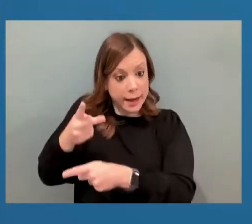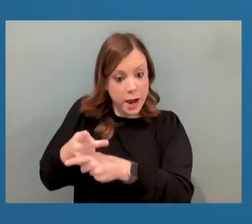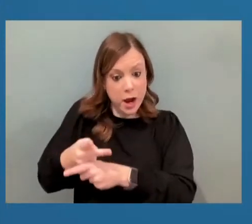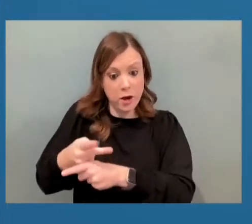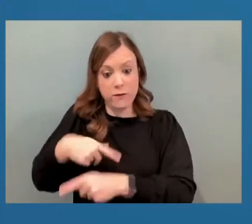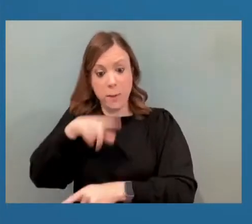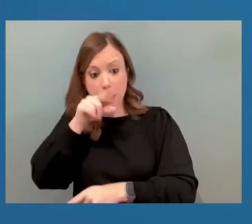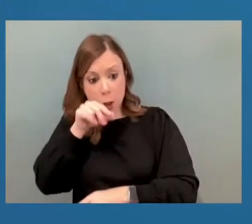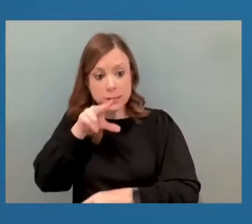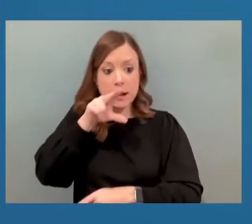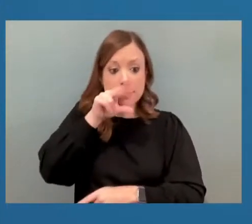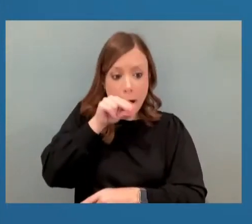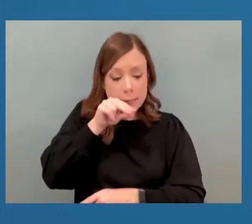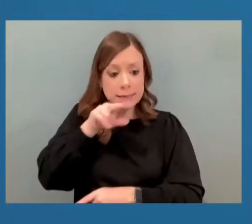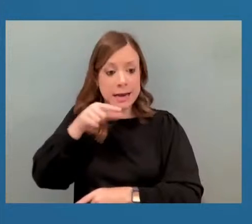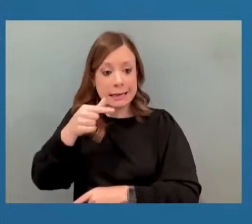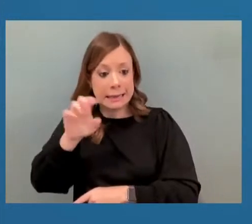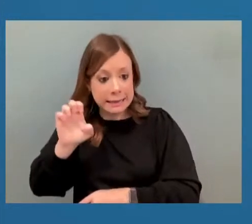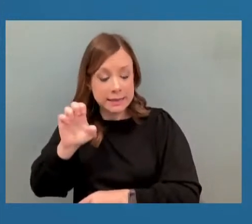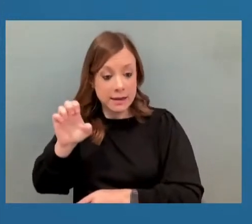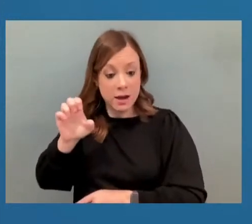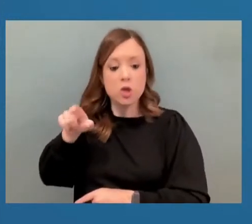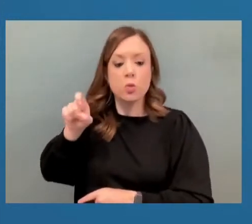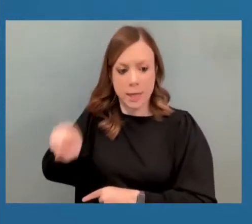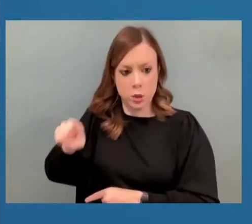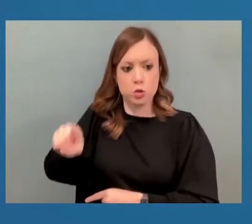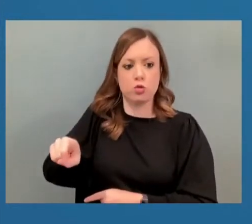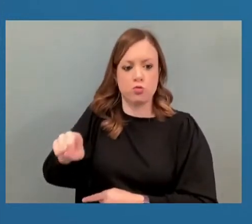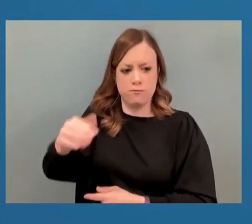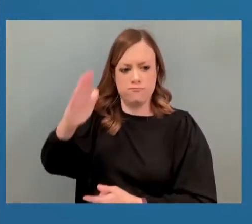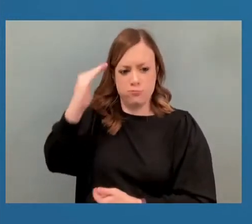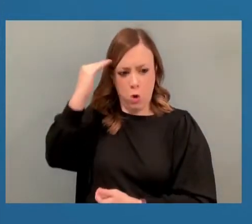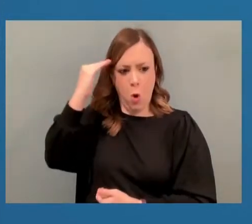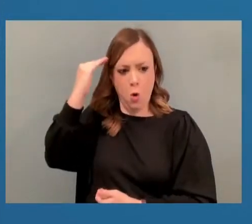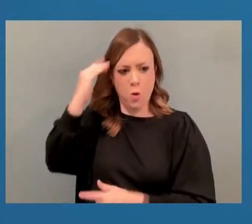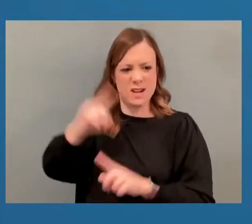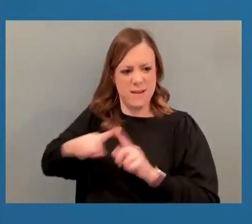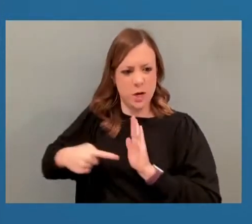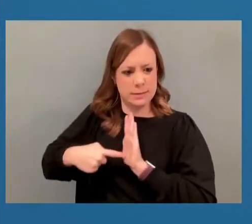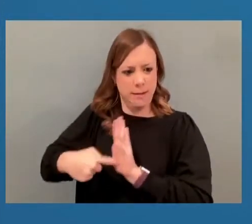clinical signs of avian influenza and contact a veterinarian or the New York State Department of